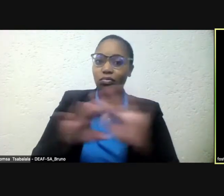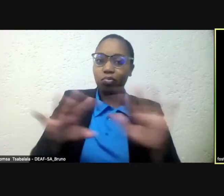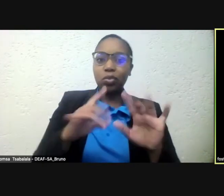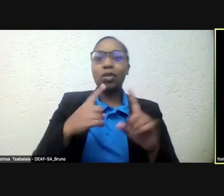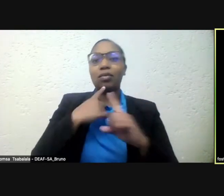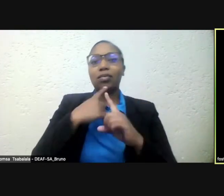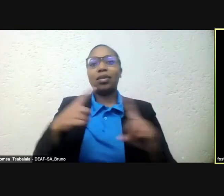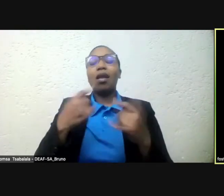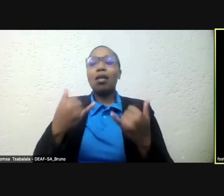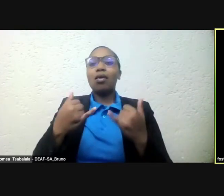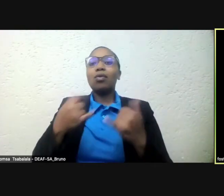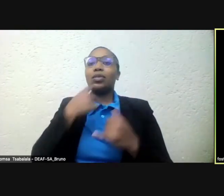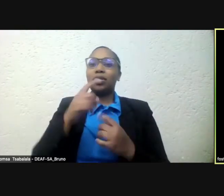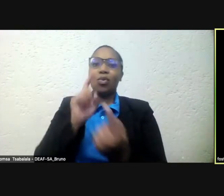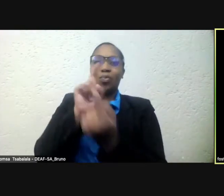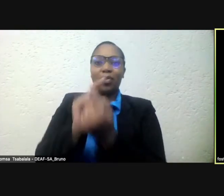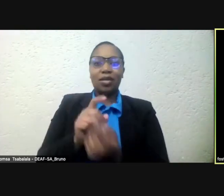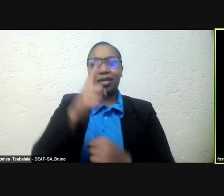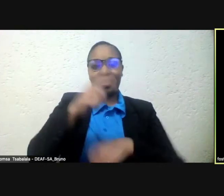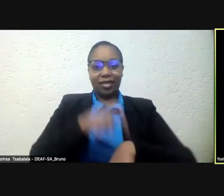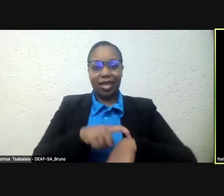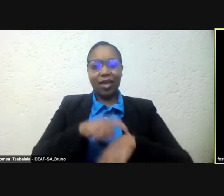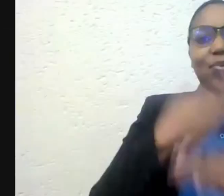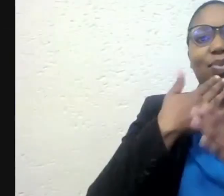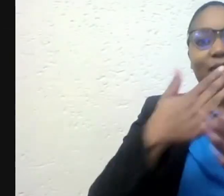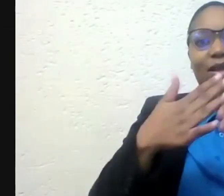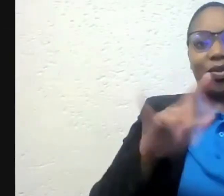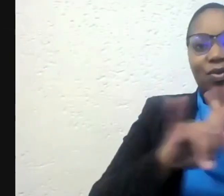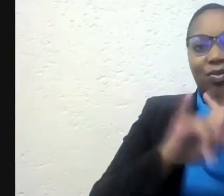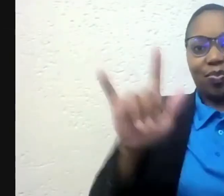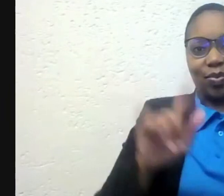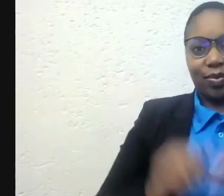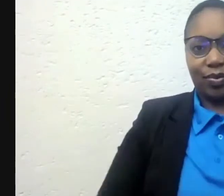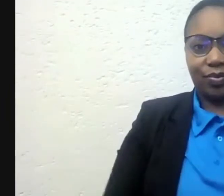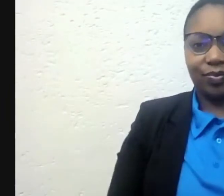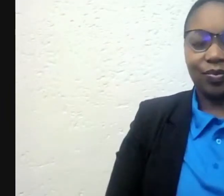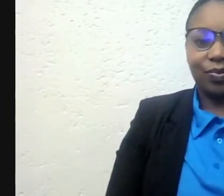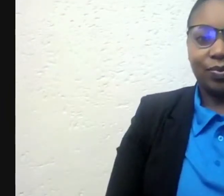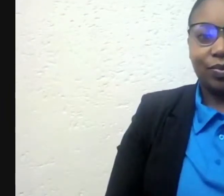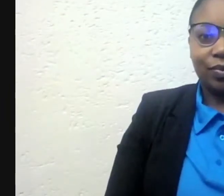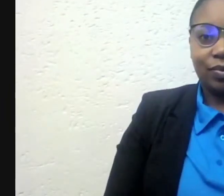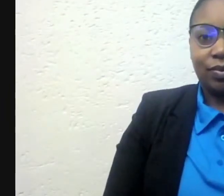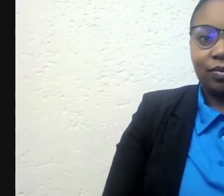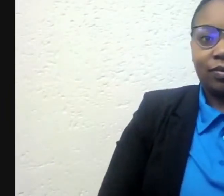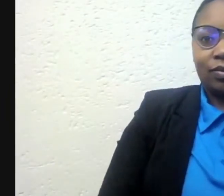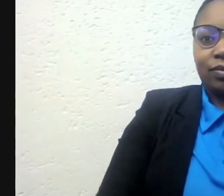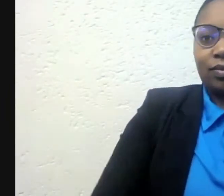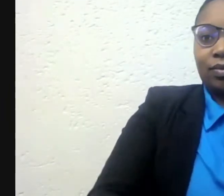until we meet again, thank you. Recording stopped. Yeah.